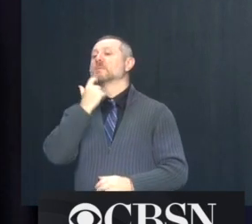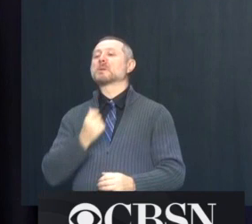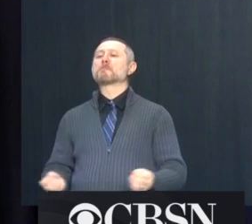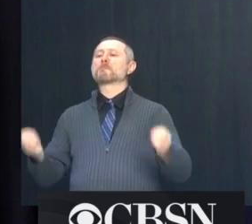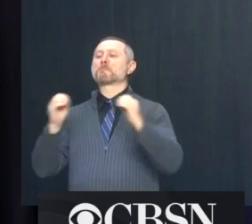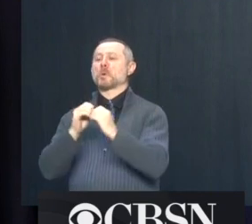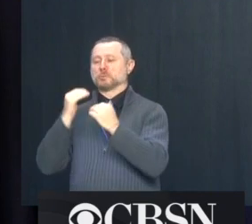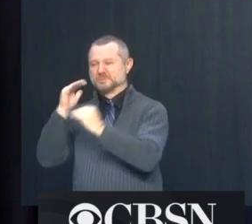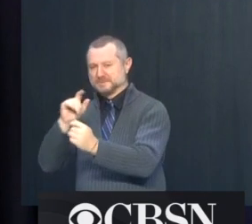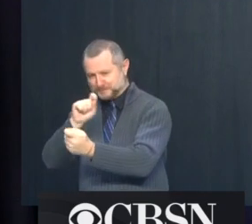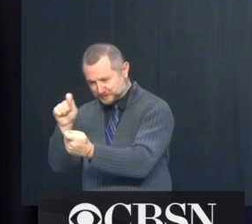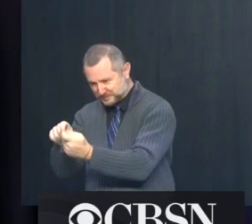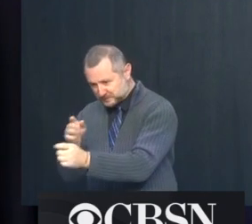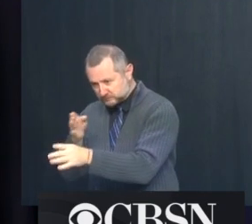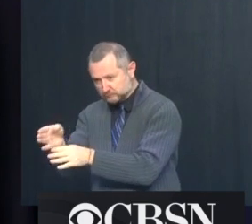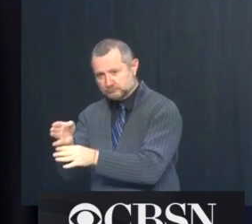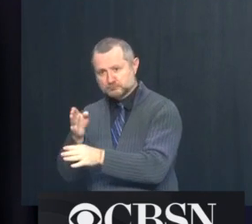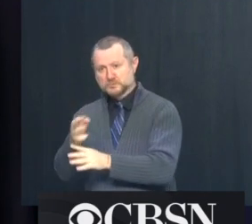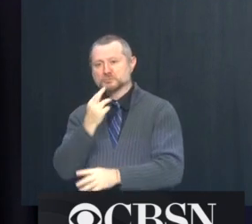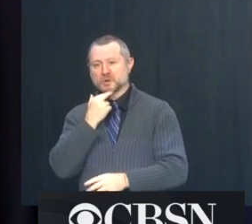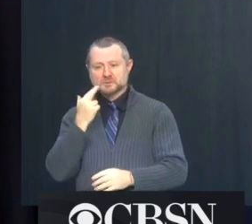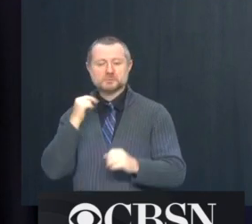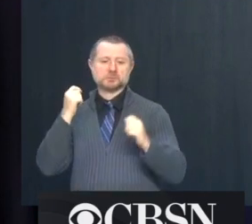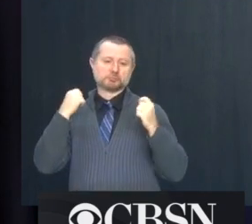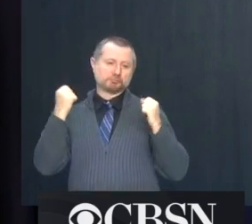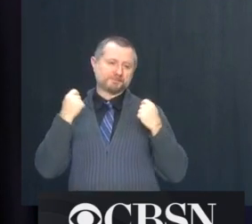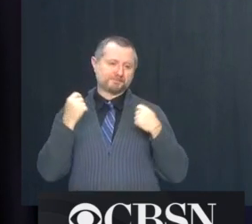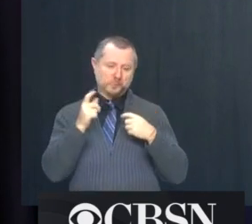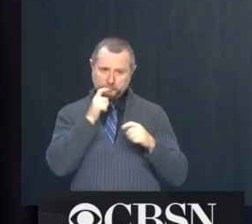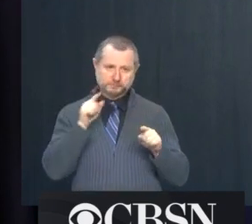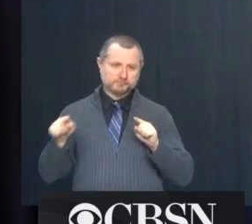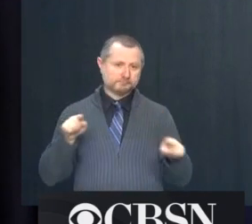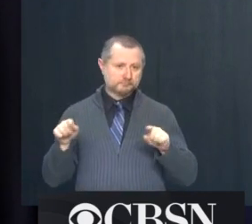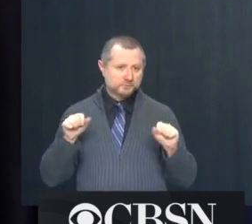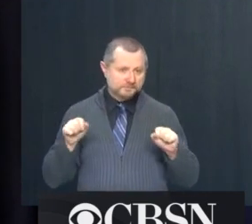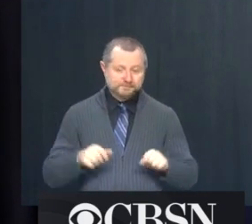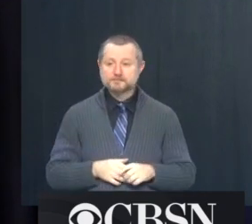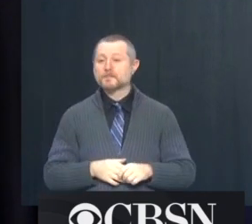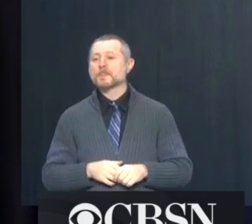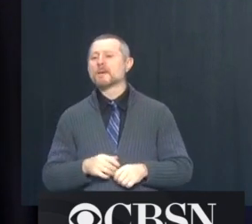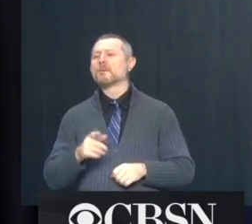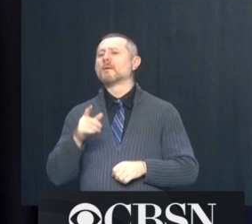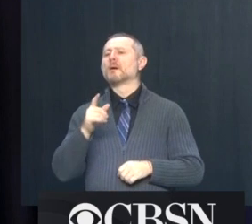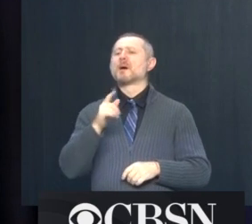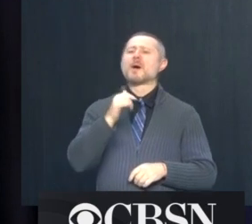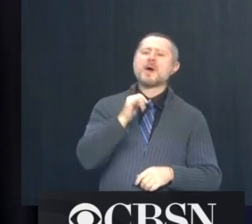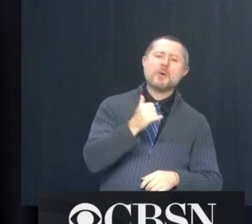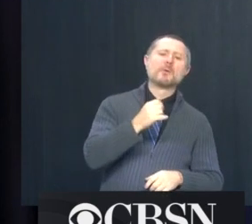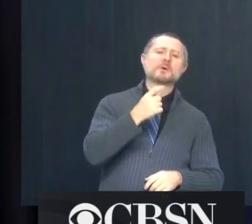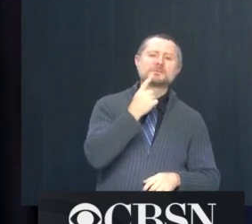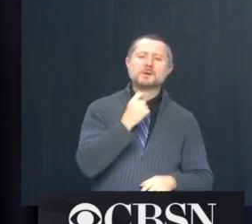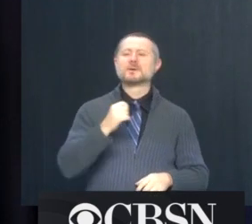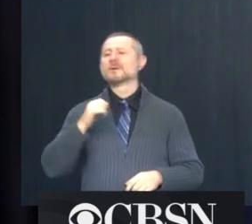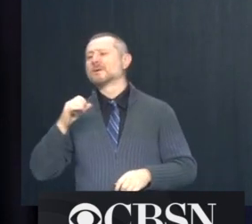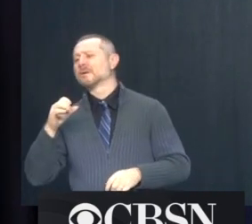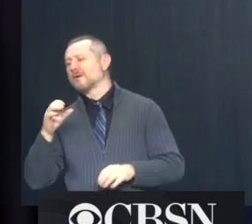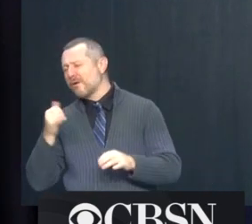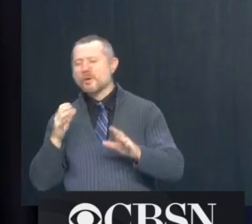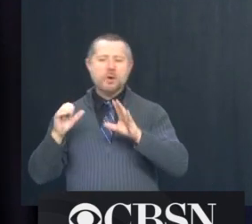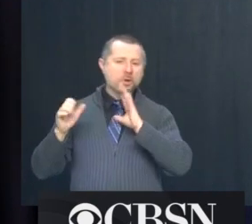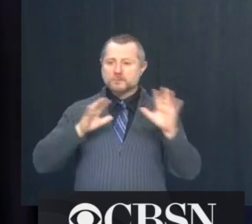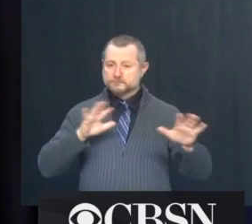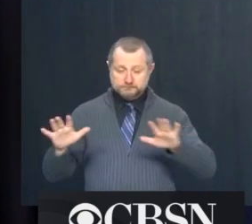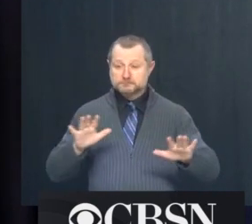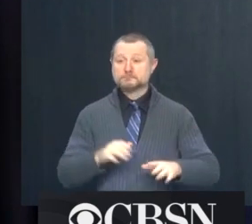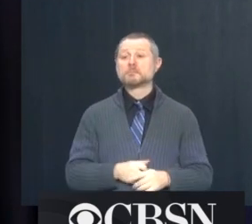restrictions on the restaurants and the gyms, et cetera. You know, we still have the yellow, orange, red. Are you going to declare more orange and red zones in New York